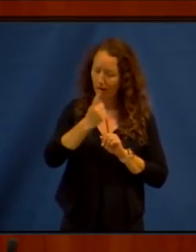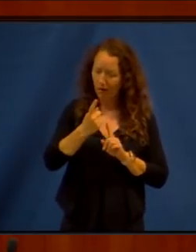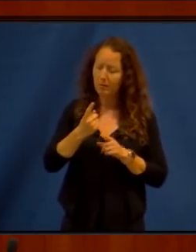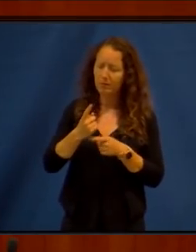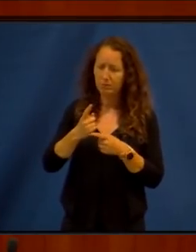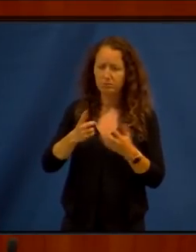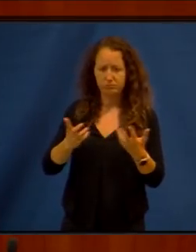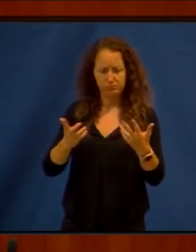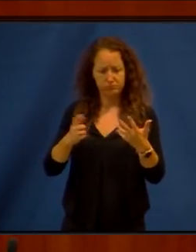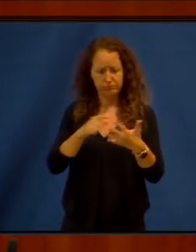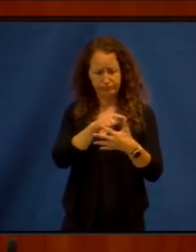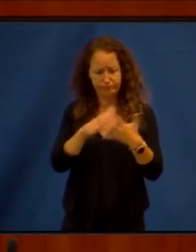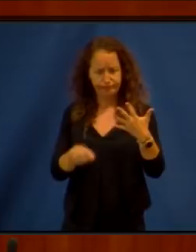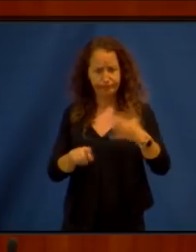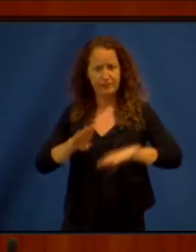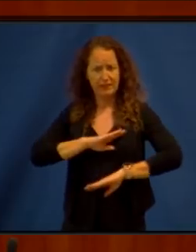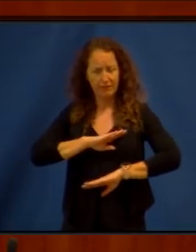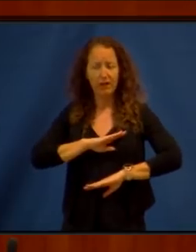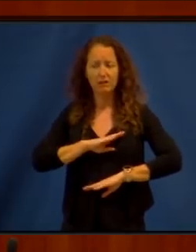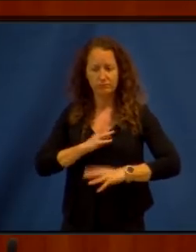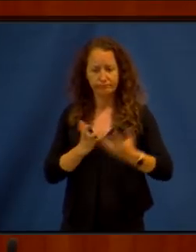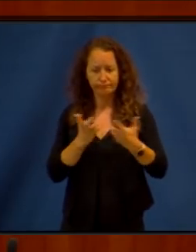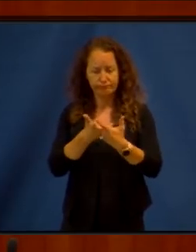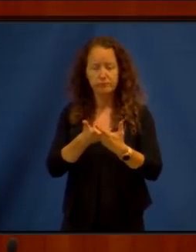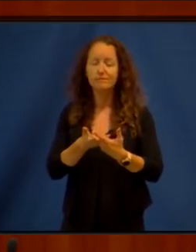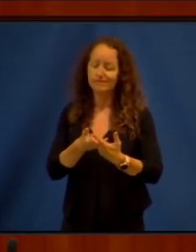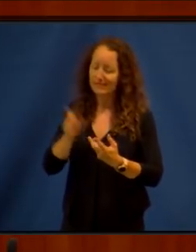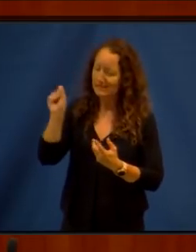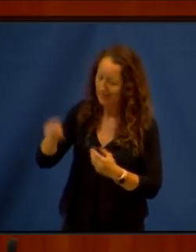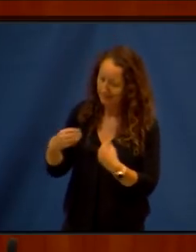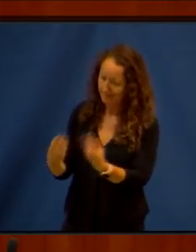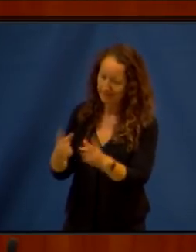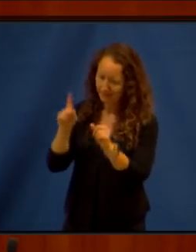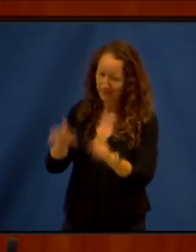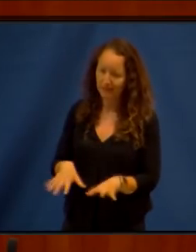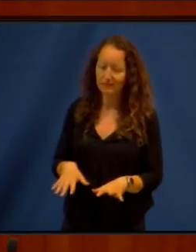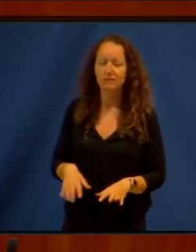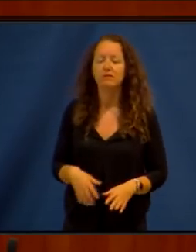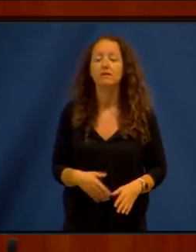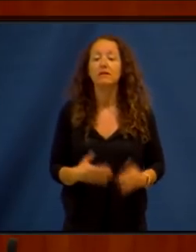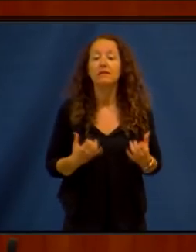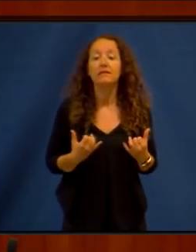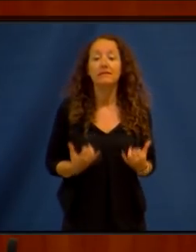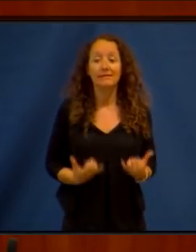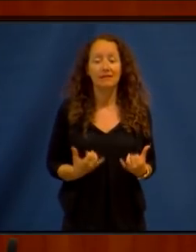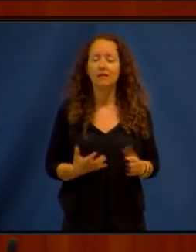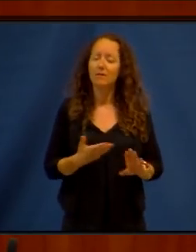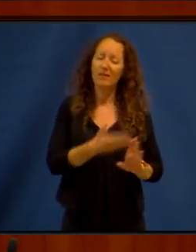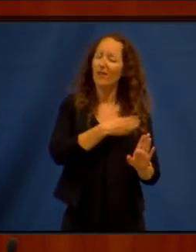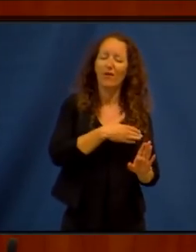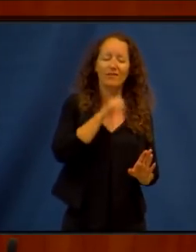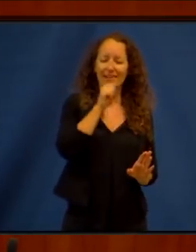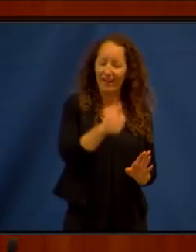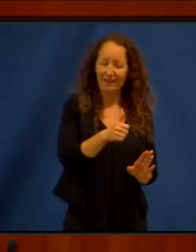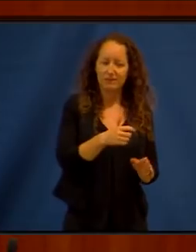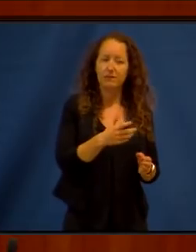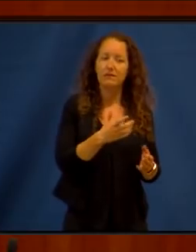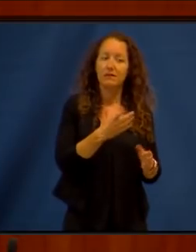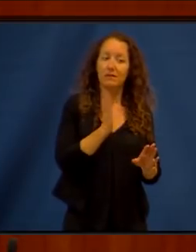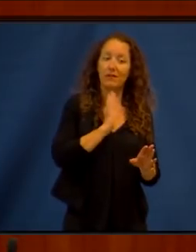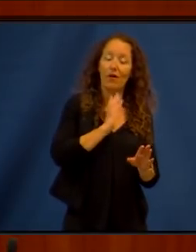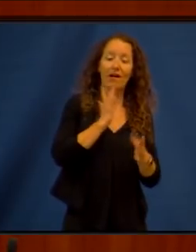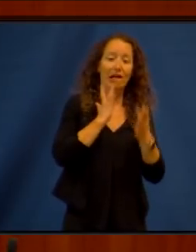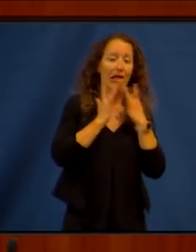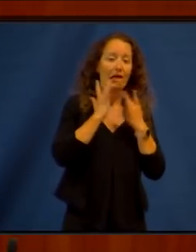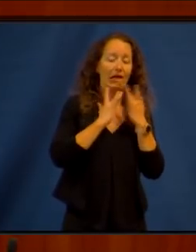And we have plenty of kits in reserve. We didn't initially, but we do now. And that was, when I say initially, I'm